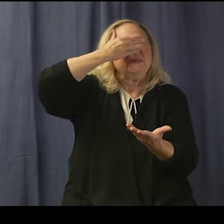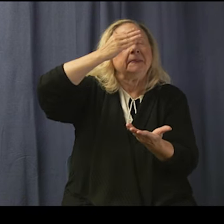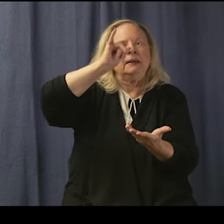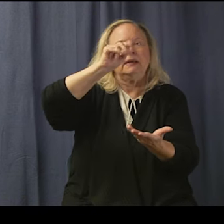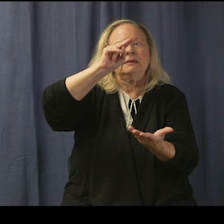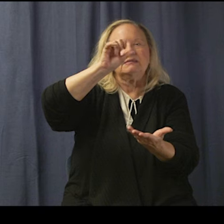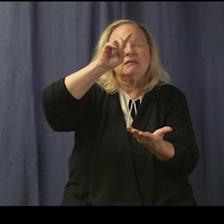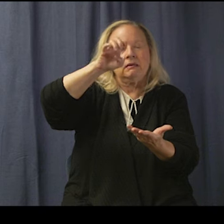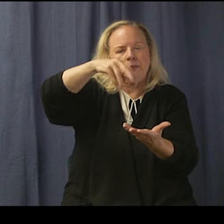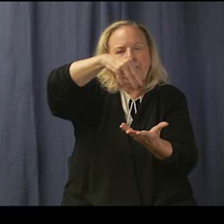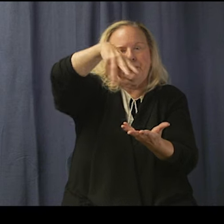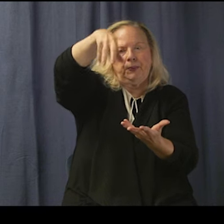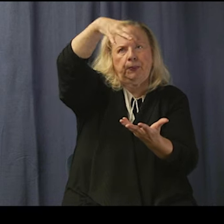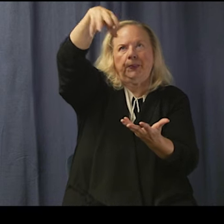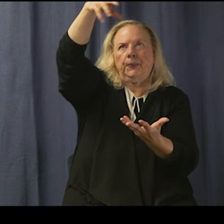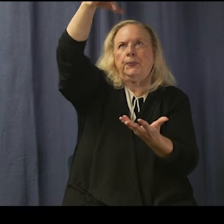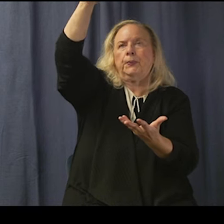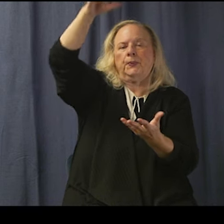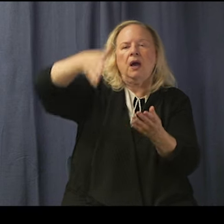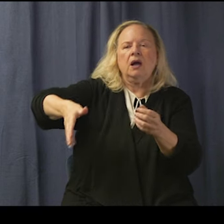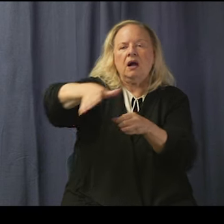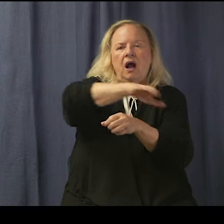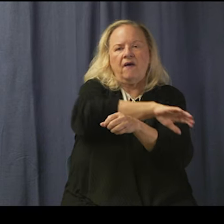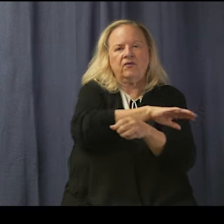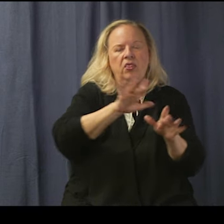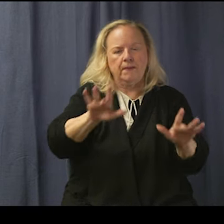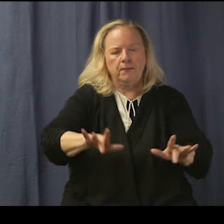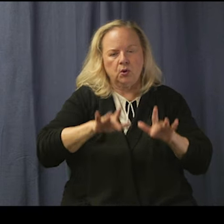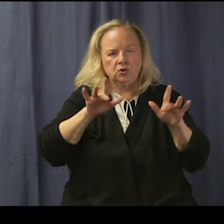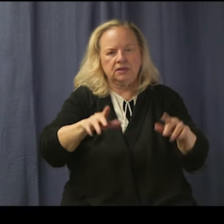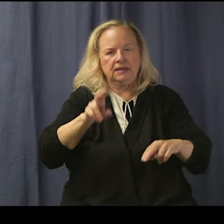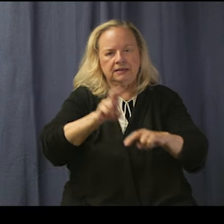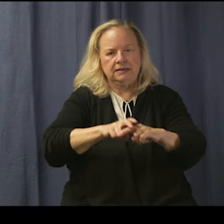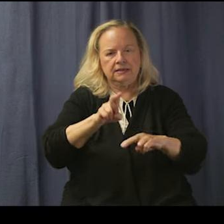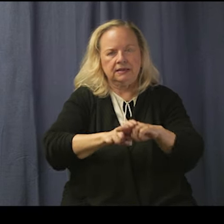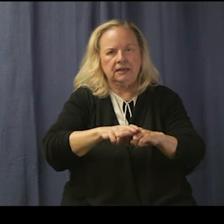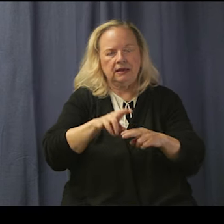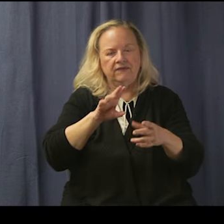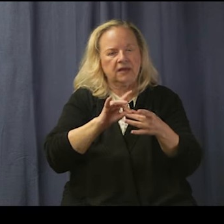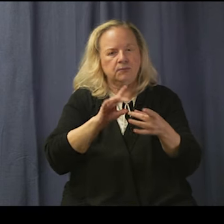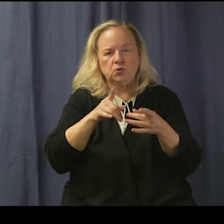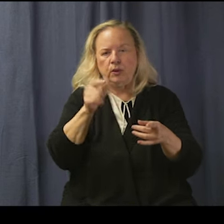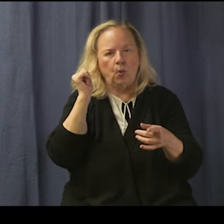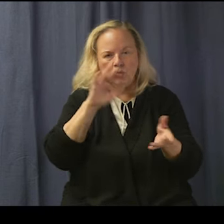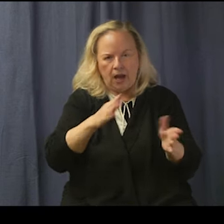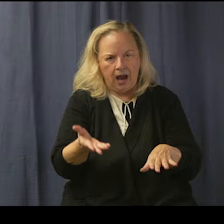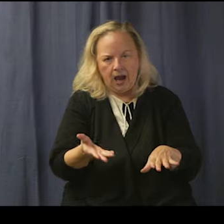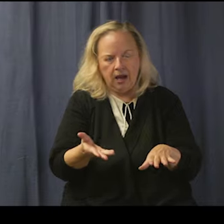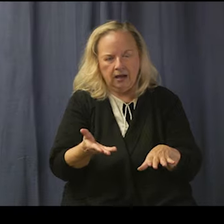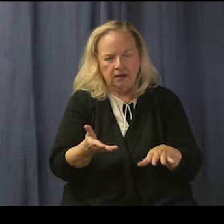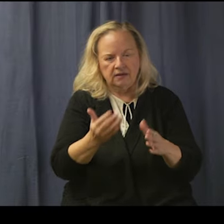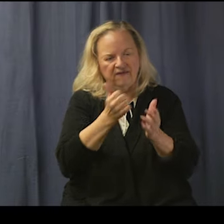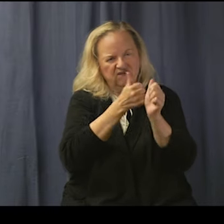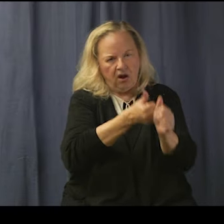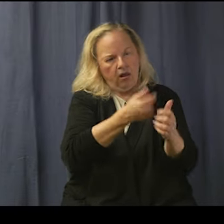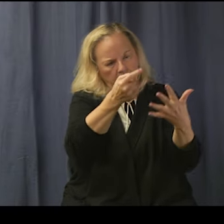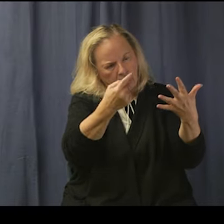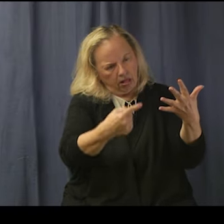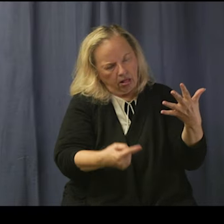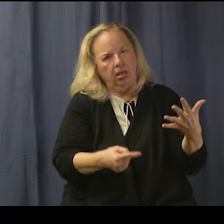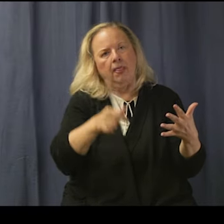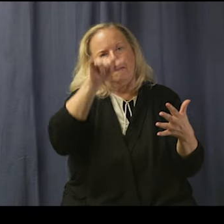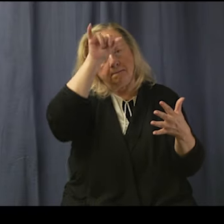the cloud of the incense may cover the mercy seat that is on the testimony, so he doesn't die. And he takes of the blood of the bull, and